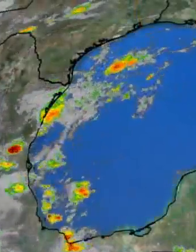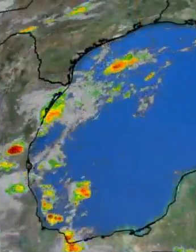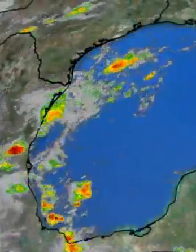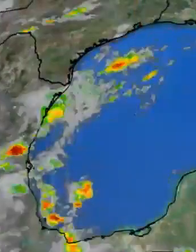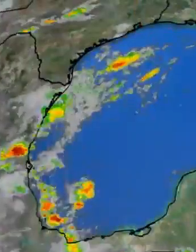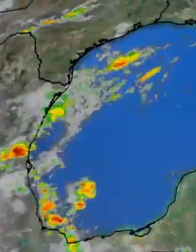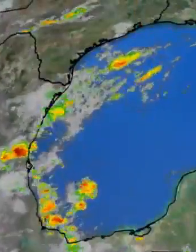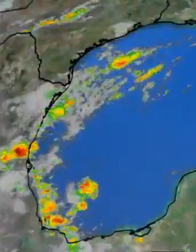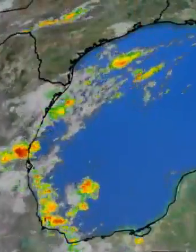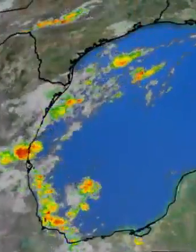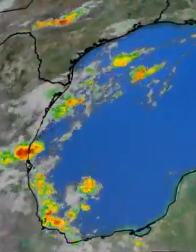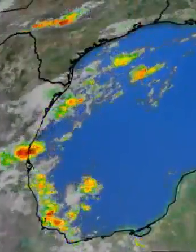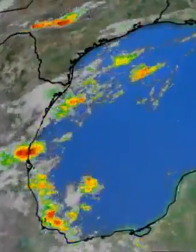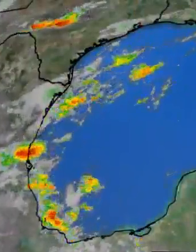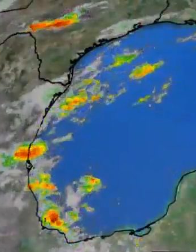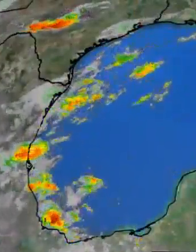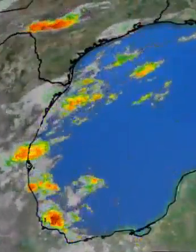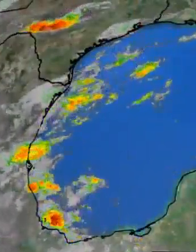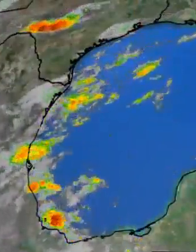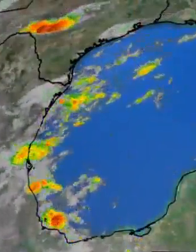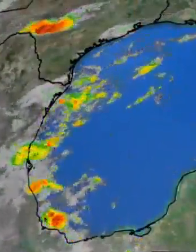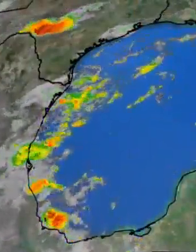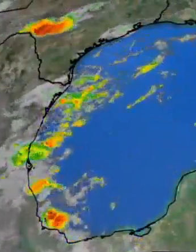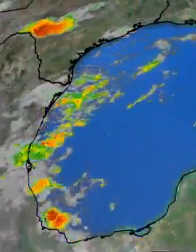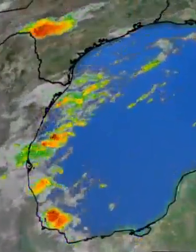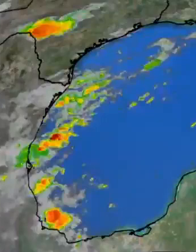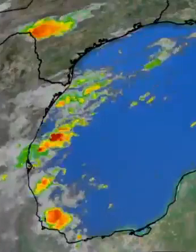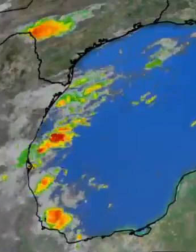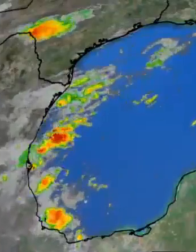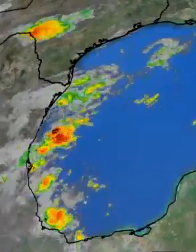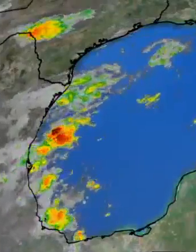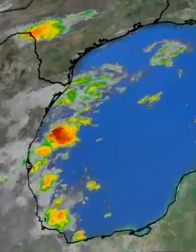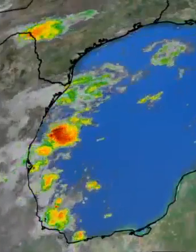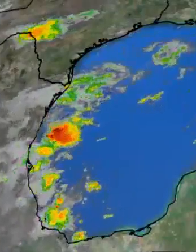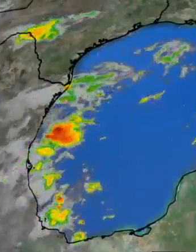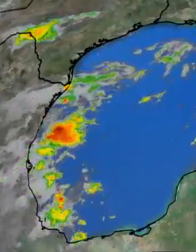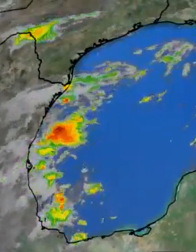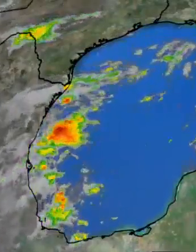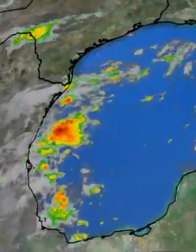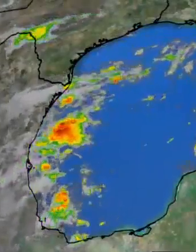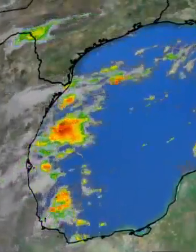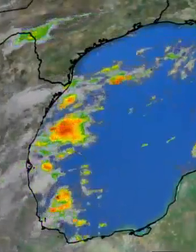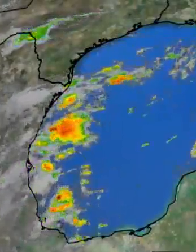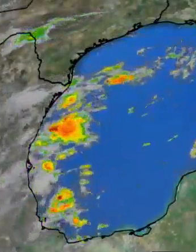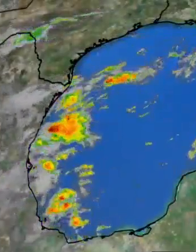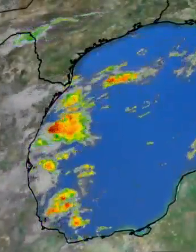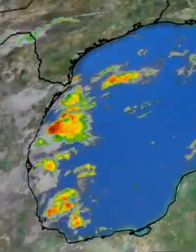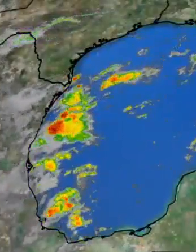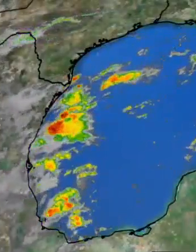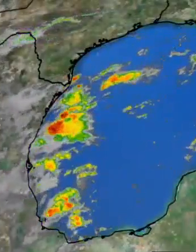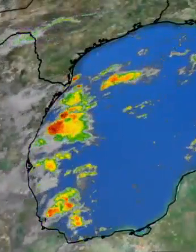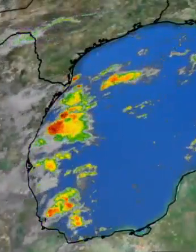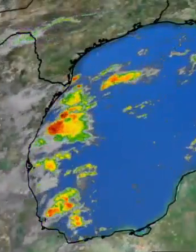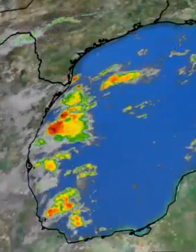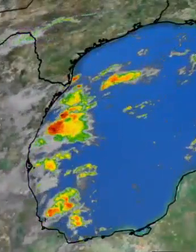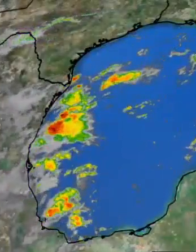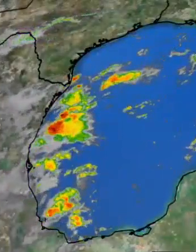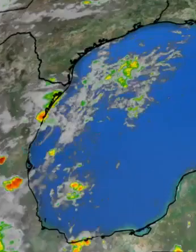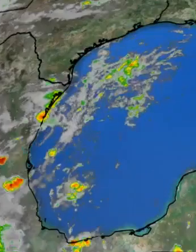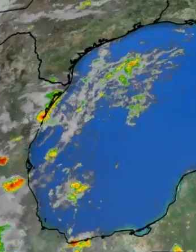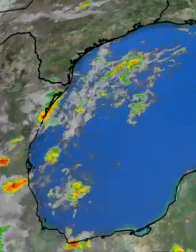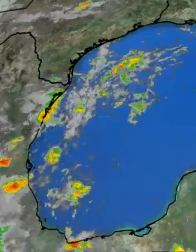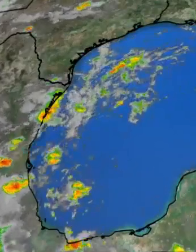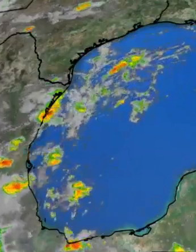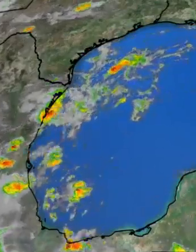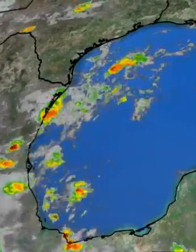as well as fish and wildlife. One of the big things the governor discussed is Ian's far-reaching impact, as I just said, and that even outside the cone